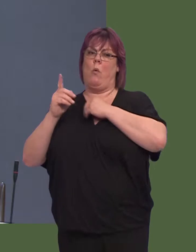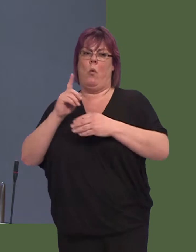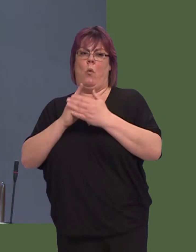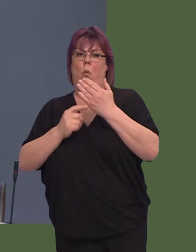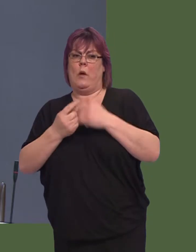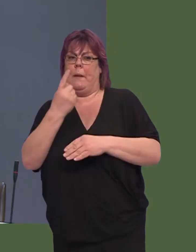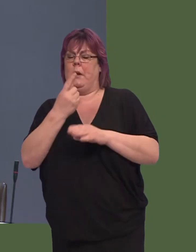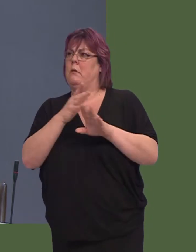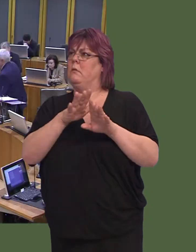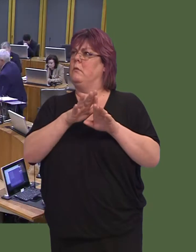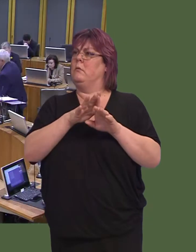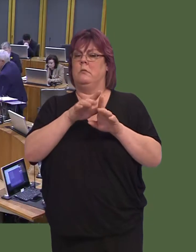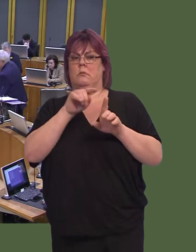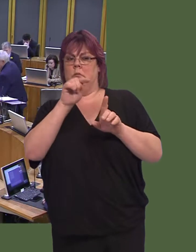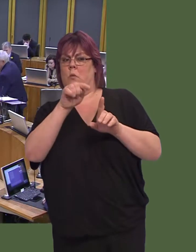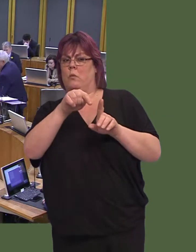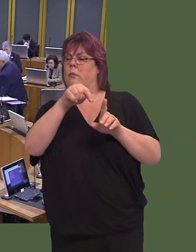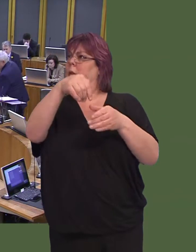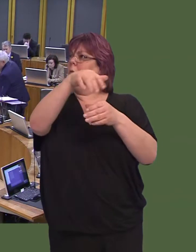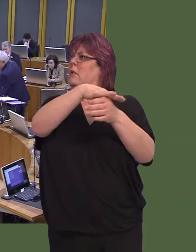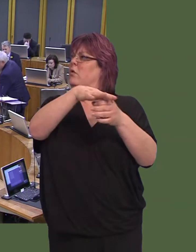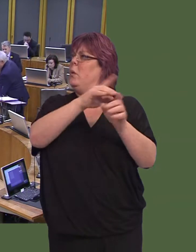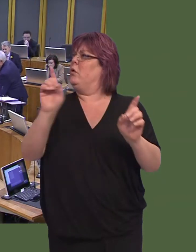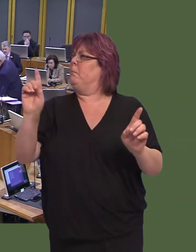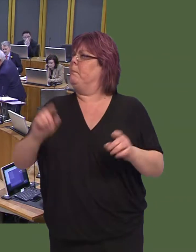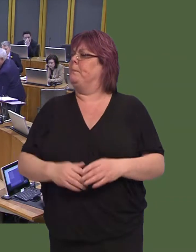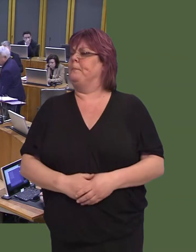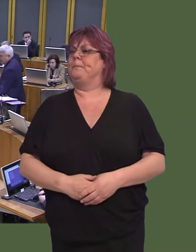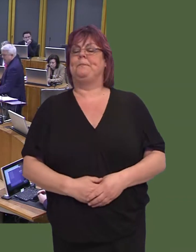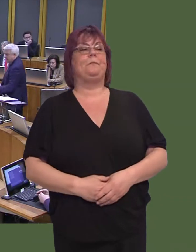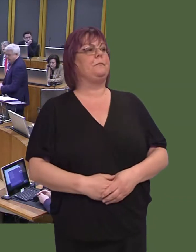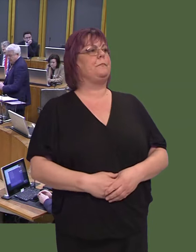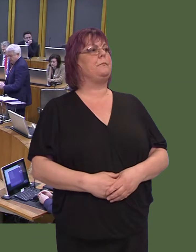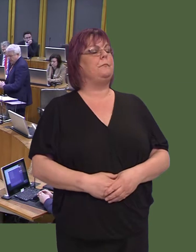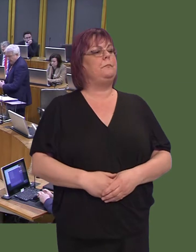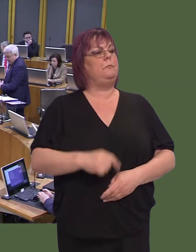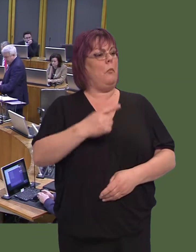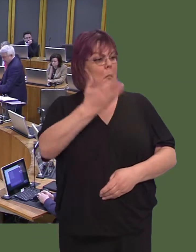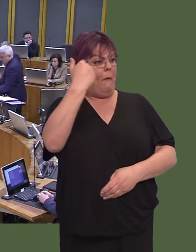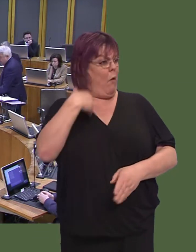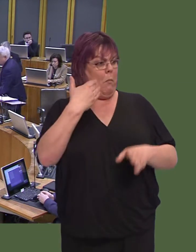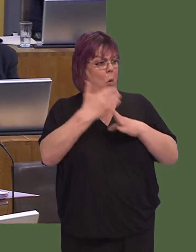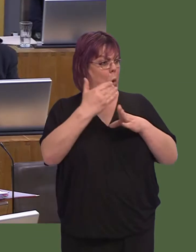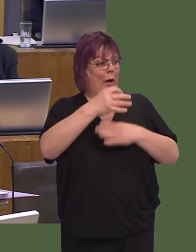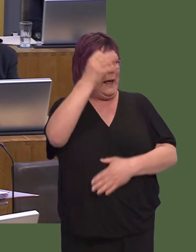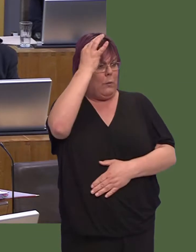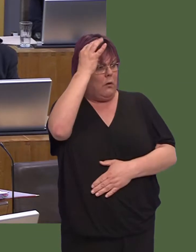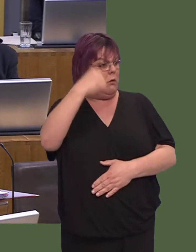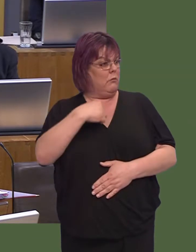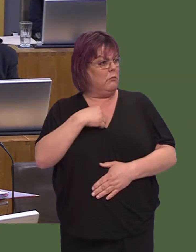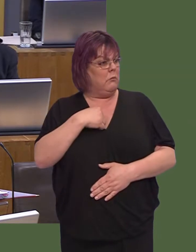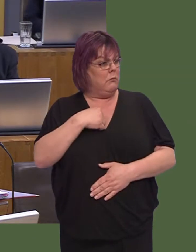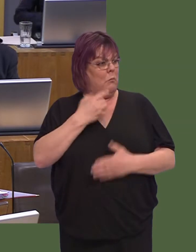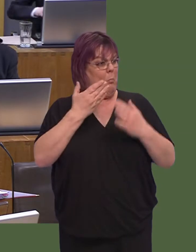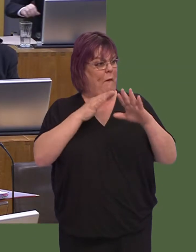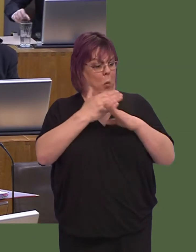on the direction of travel for you as a government? Well, as a former councillor before I came to